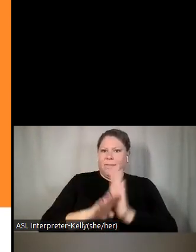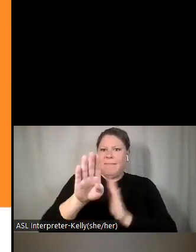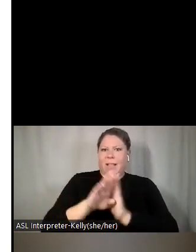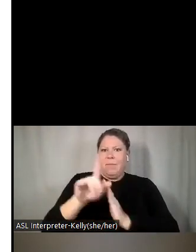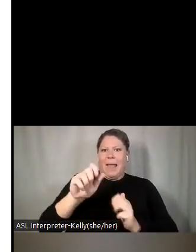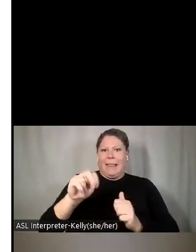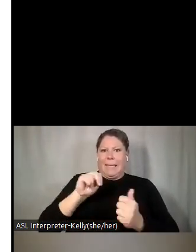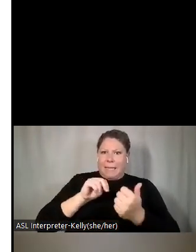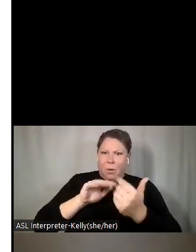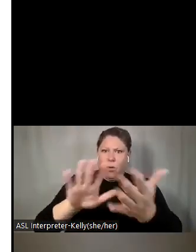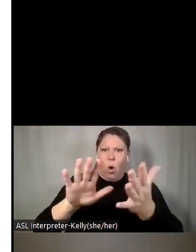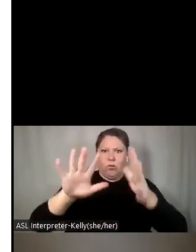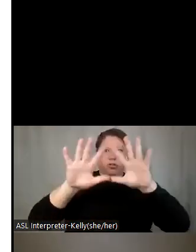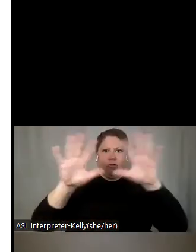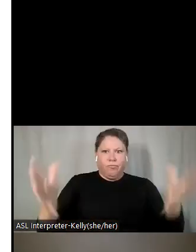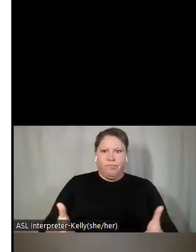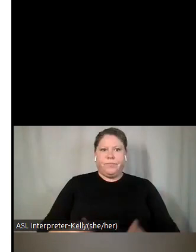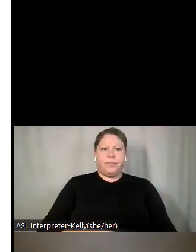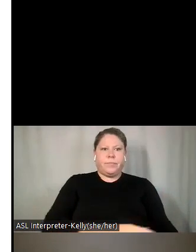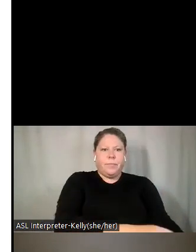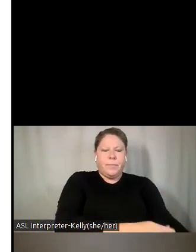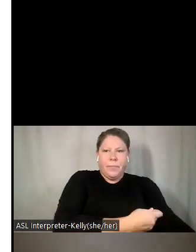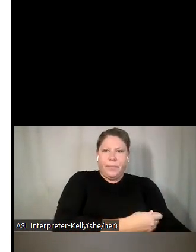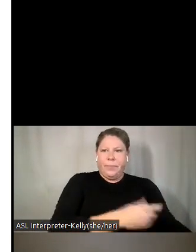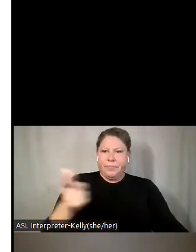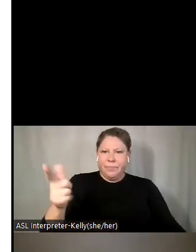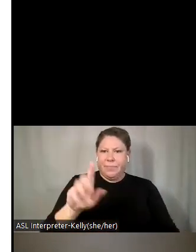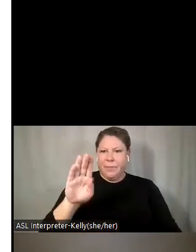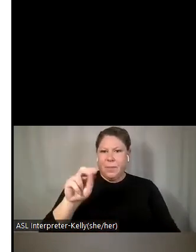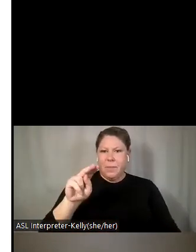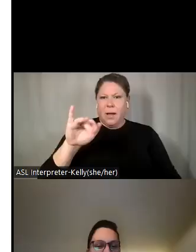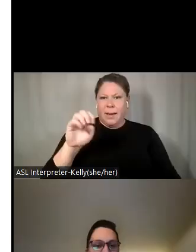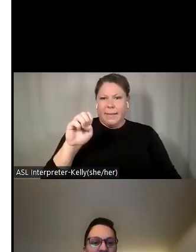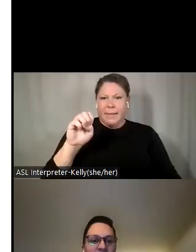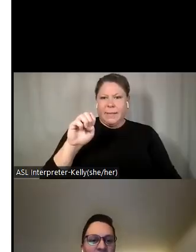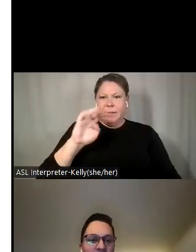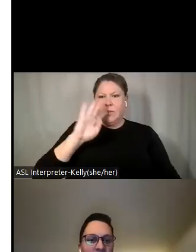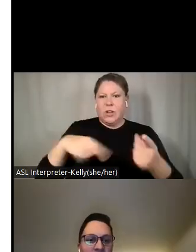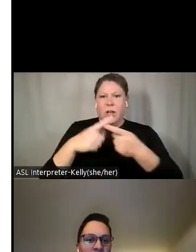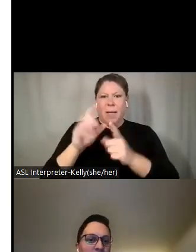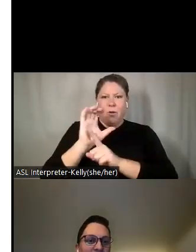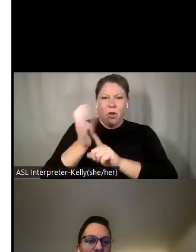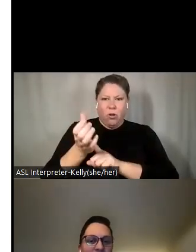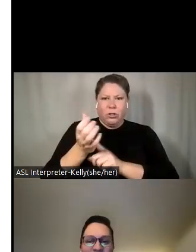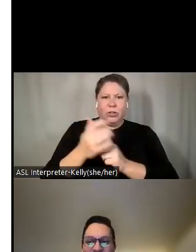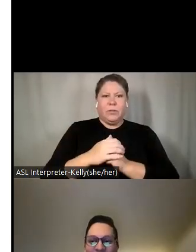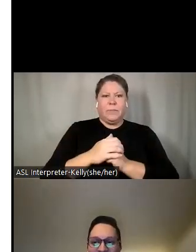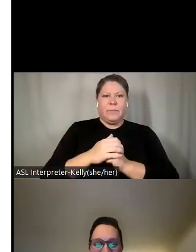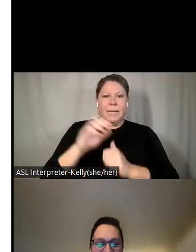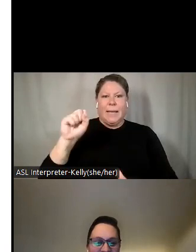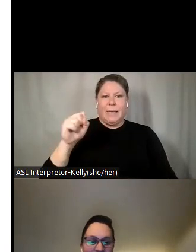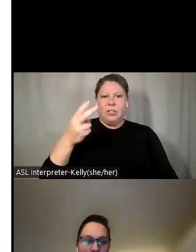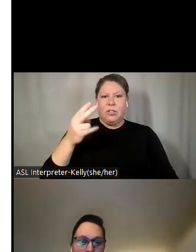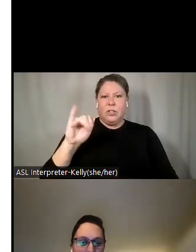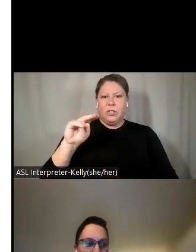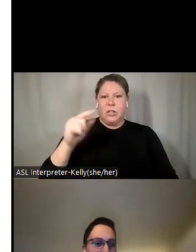slide. And I'm going to hand it back to Bonnie to talk a little bit about culture and the Shingo assessment.